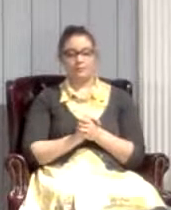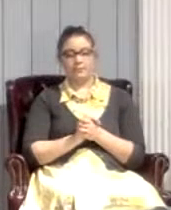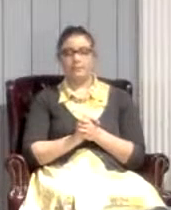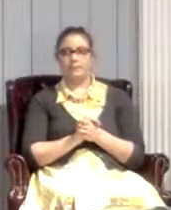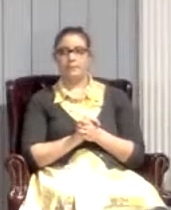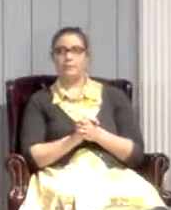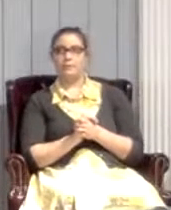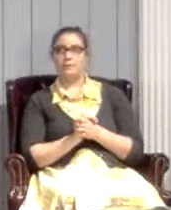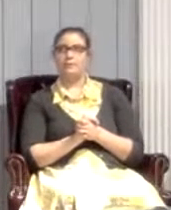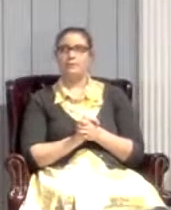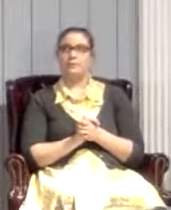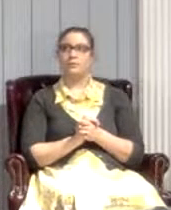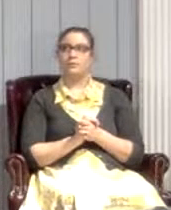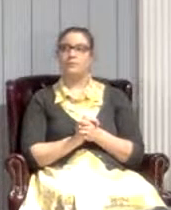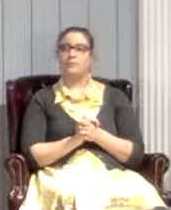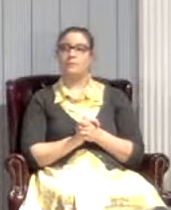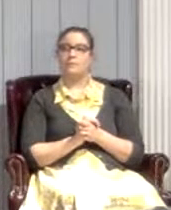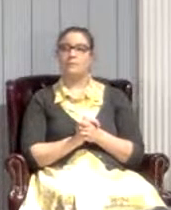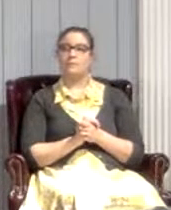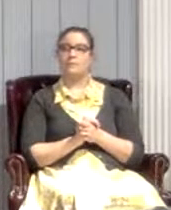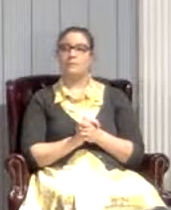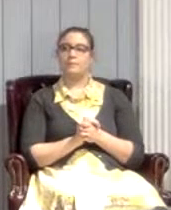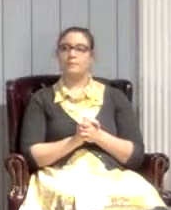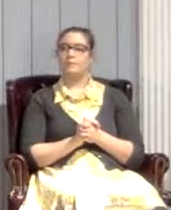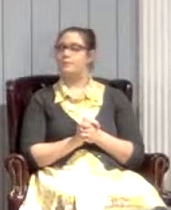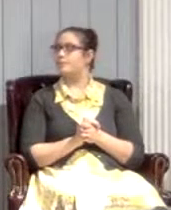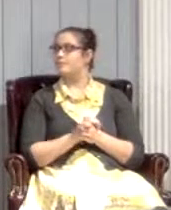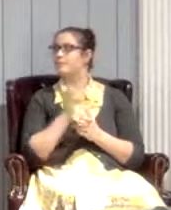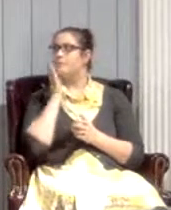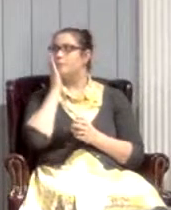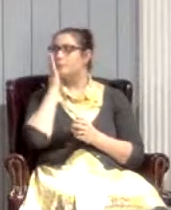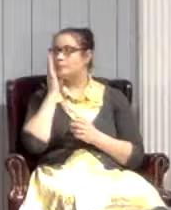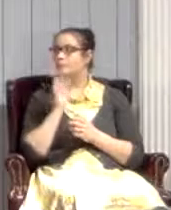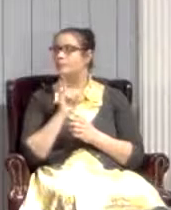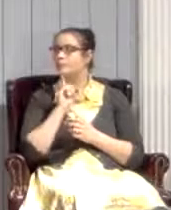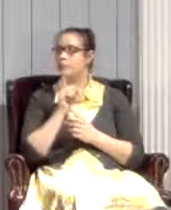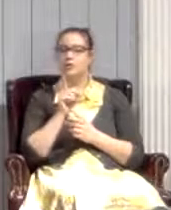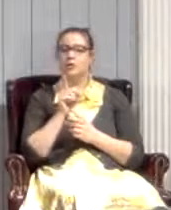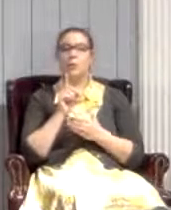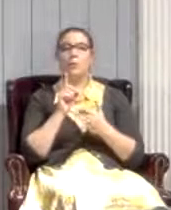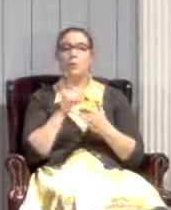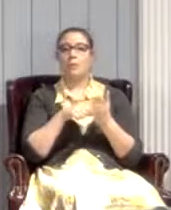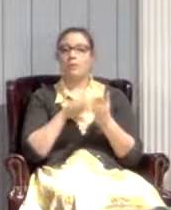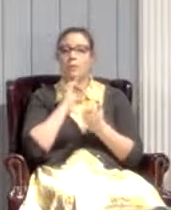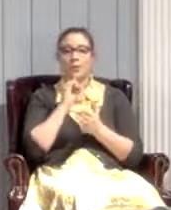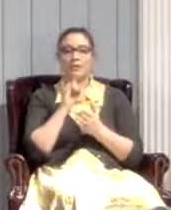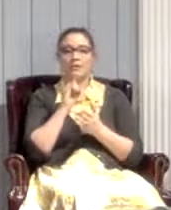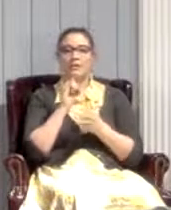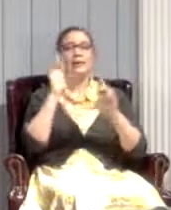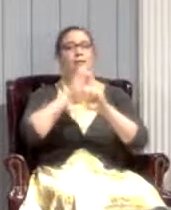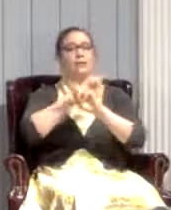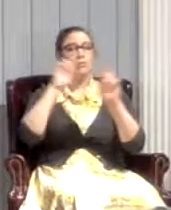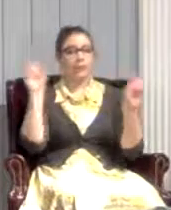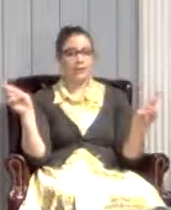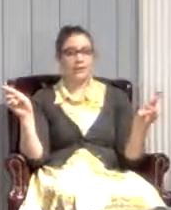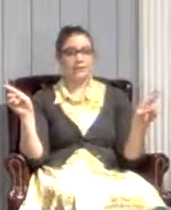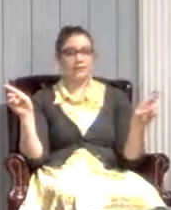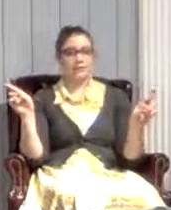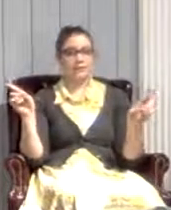obedience is fulfilled. So the inclination is readiness, having in readiness.